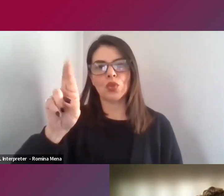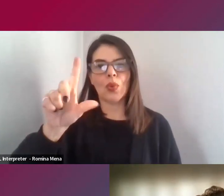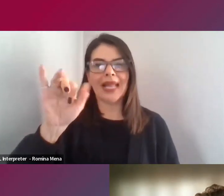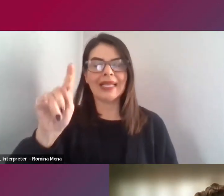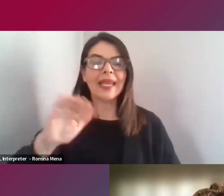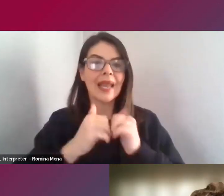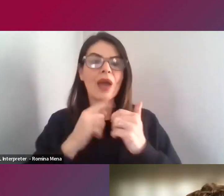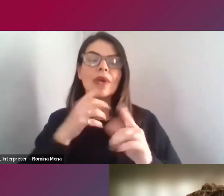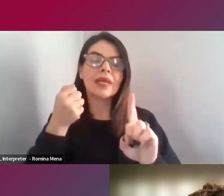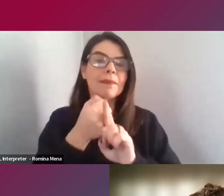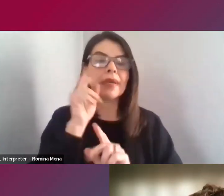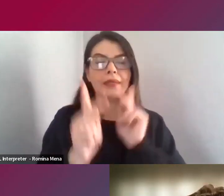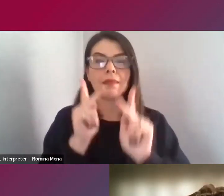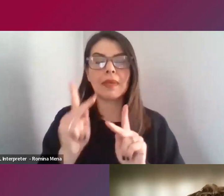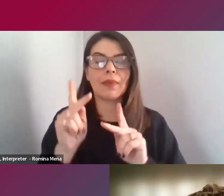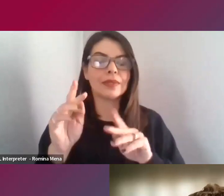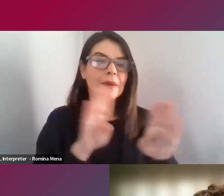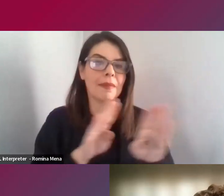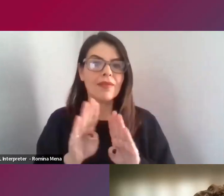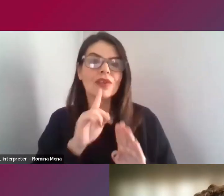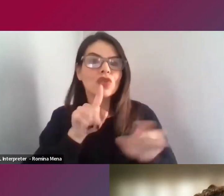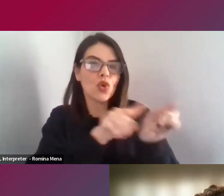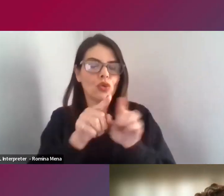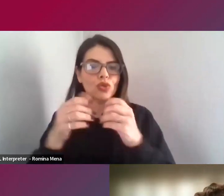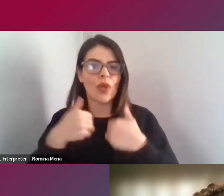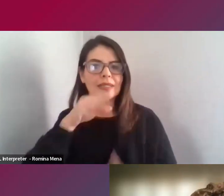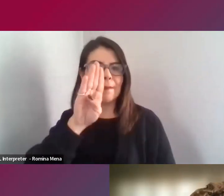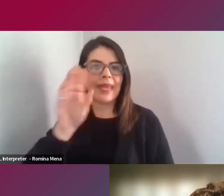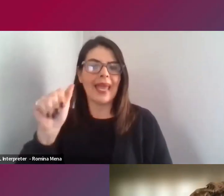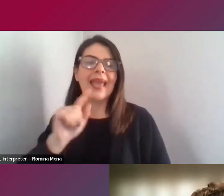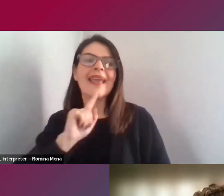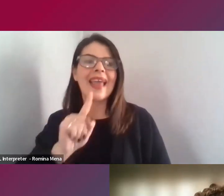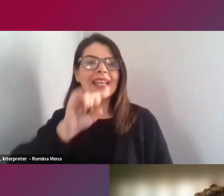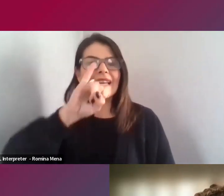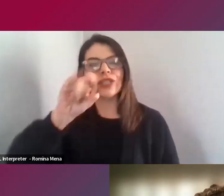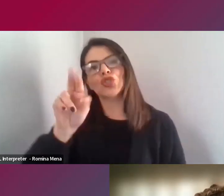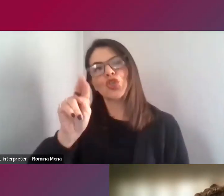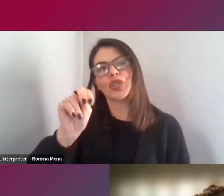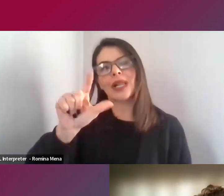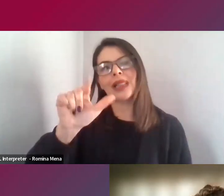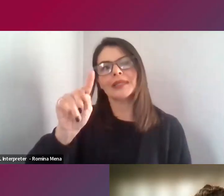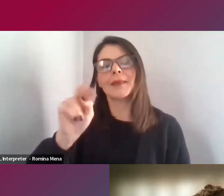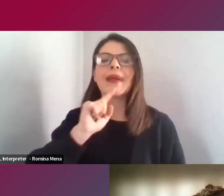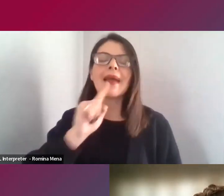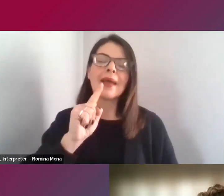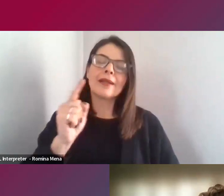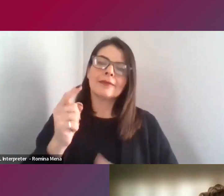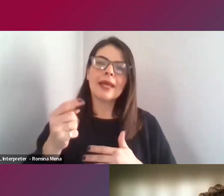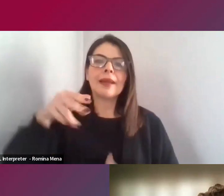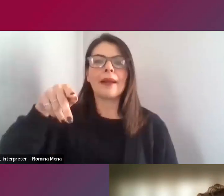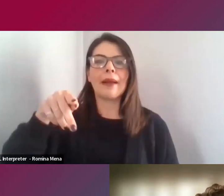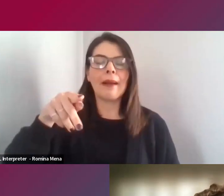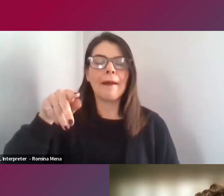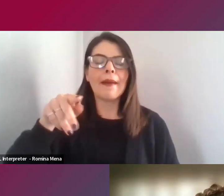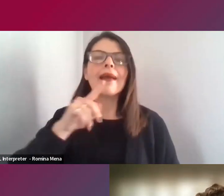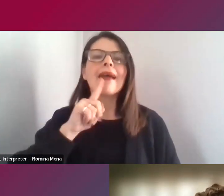ideologies. She also holds a bachelor's degree in journalism and a master's degree in communication studies. Her work has been published